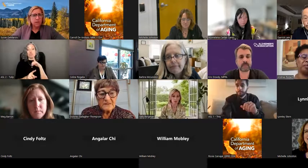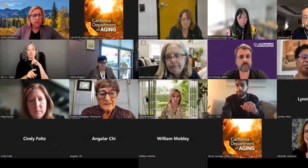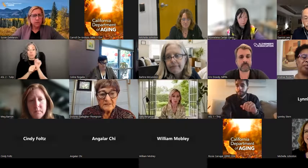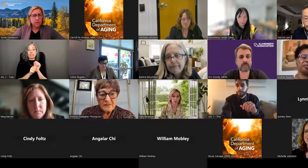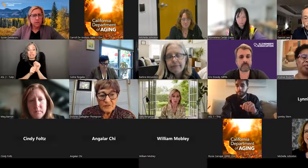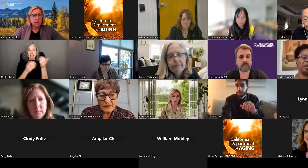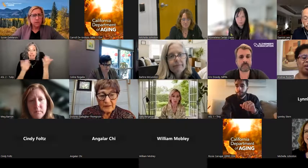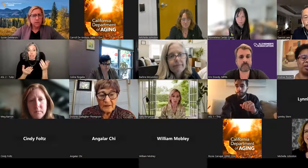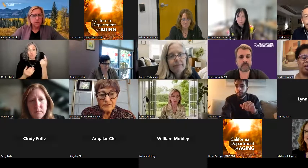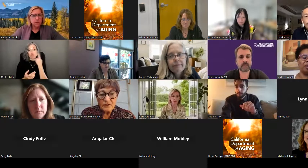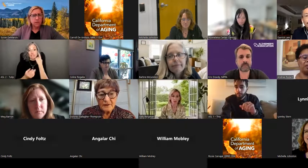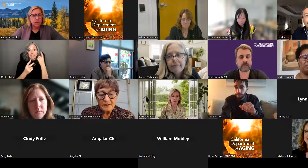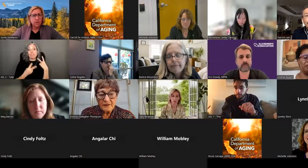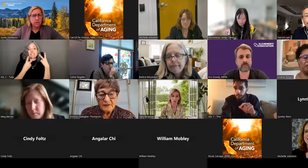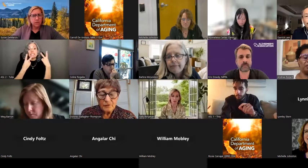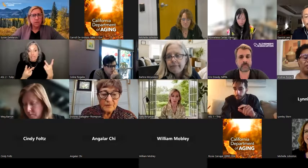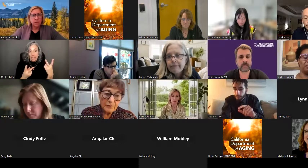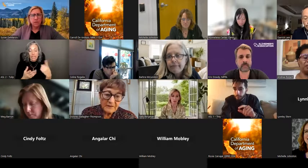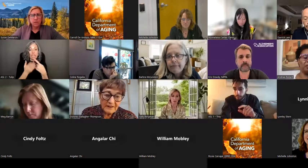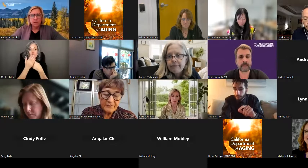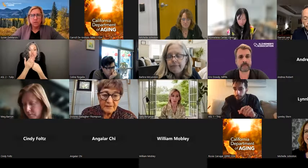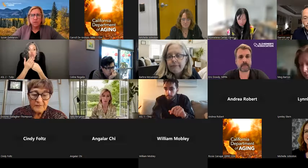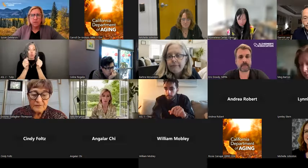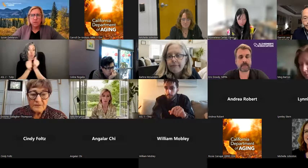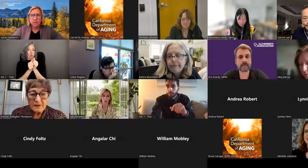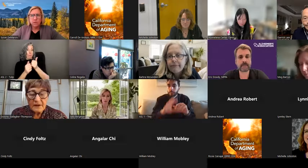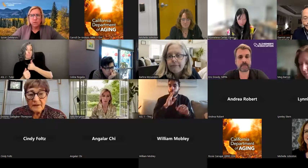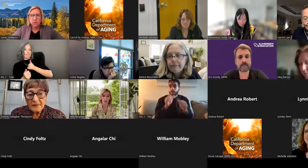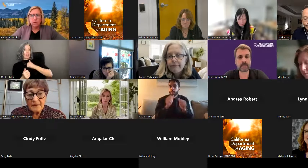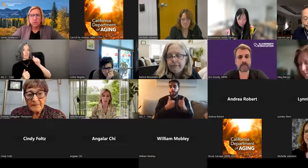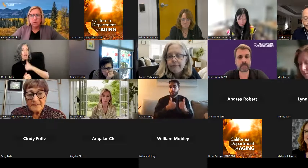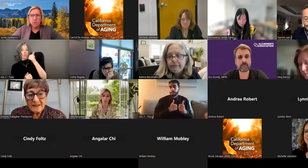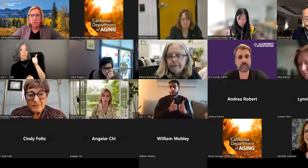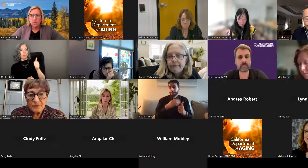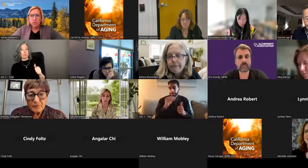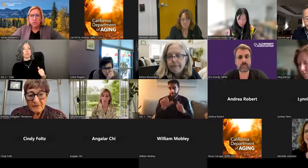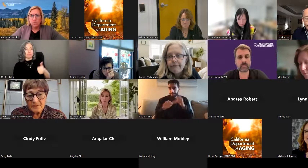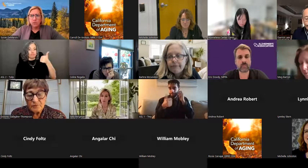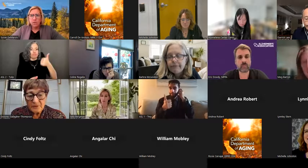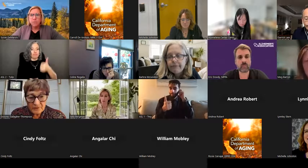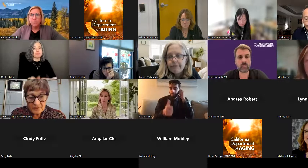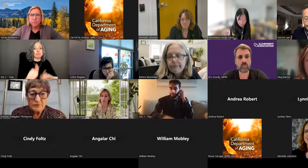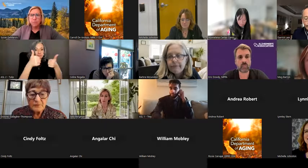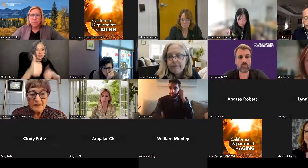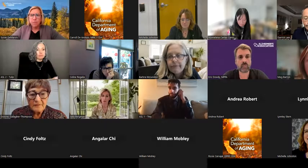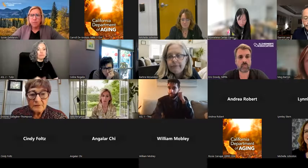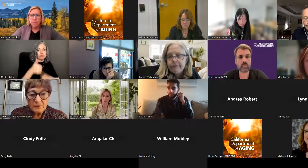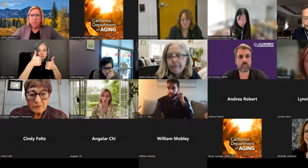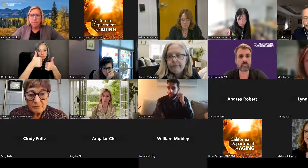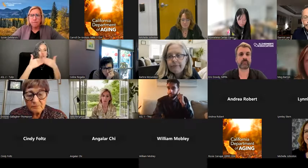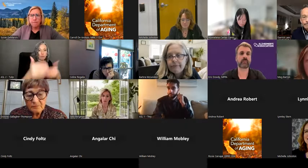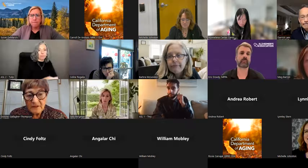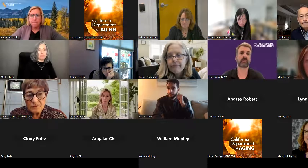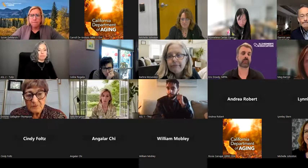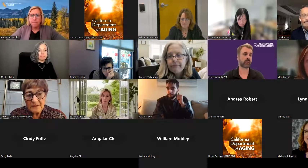here recently visiting and talking with myself and others at Stanford in particular, but also some of the other